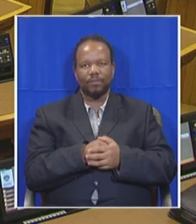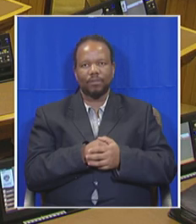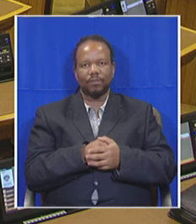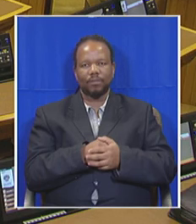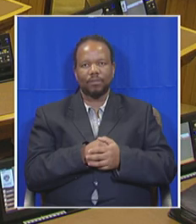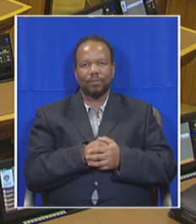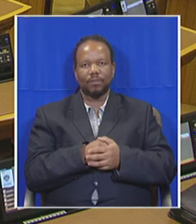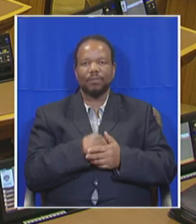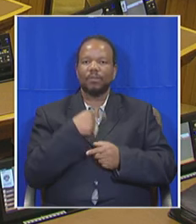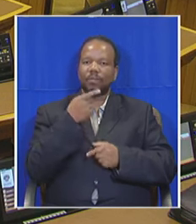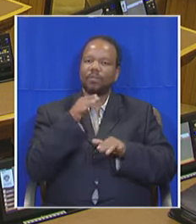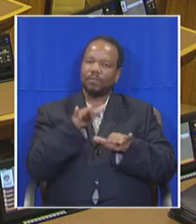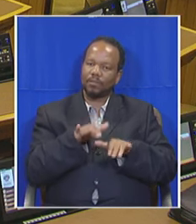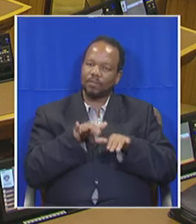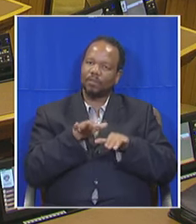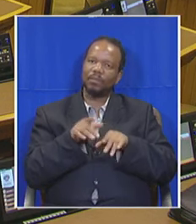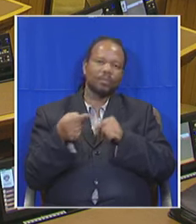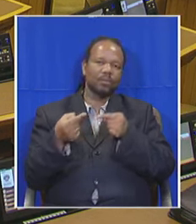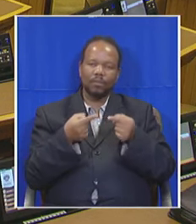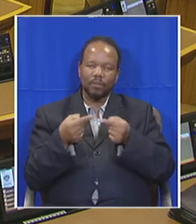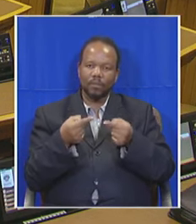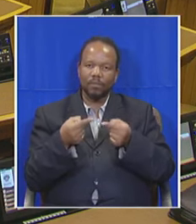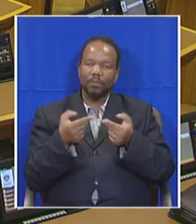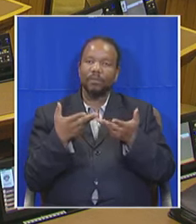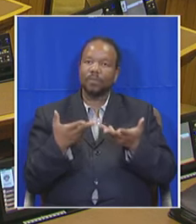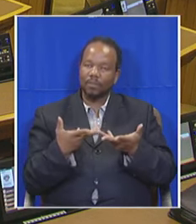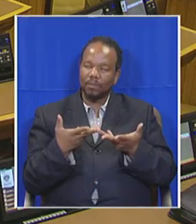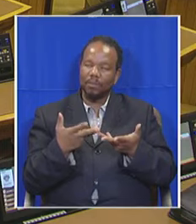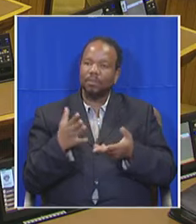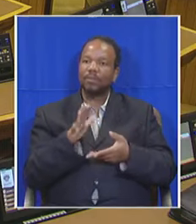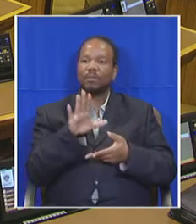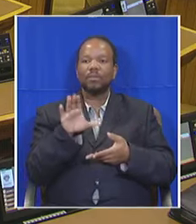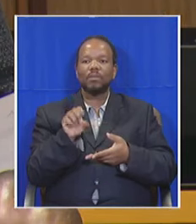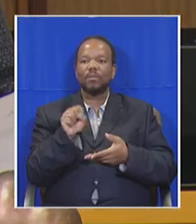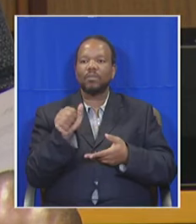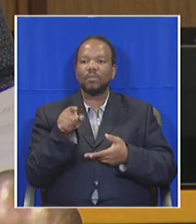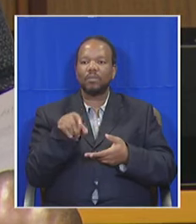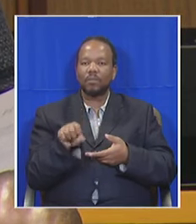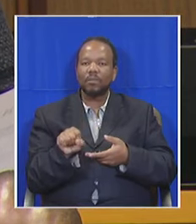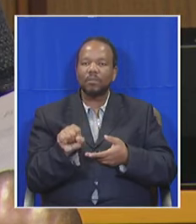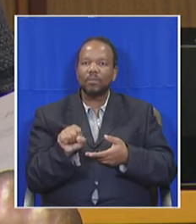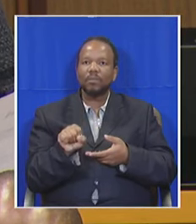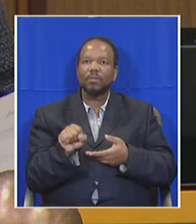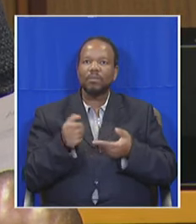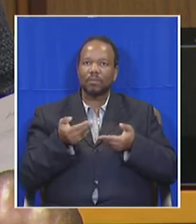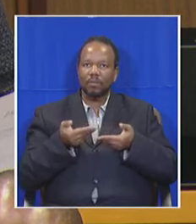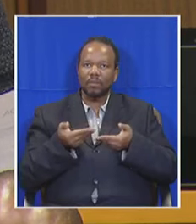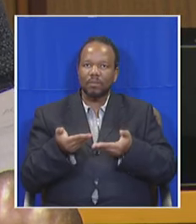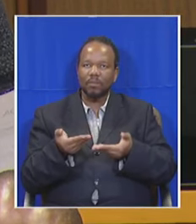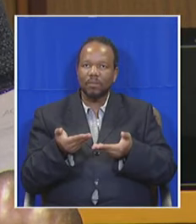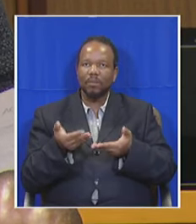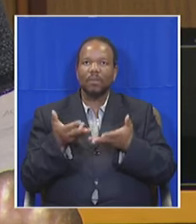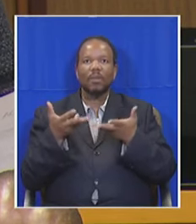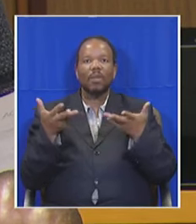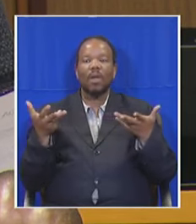that at its next sitting, this House debates the South African Police Service's commitment to addressing high levels